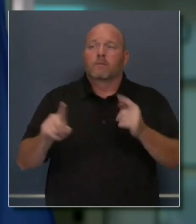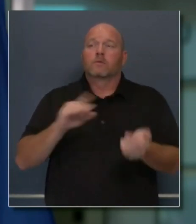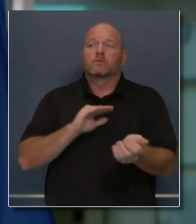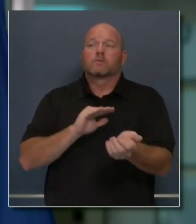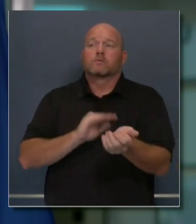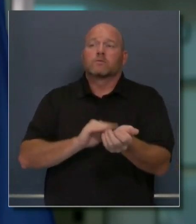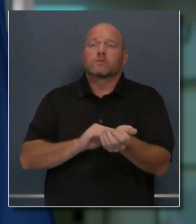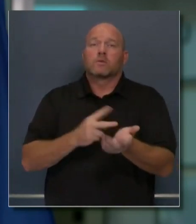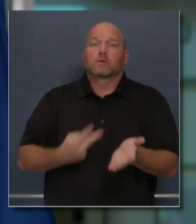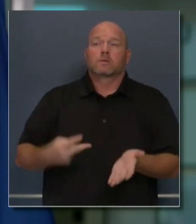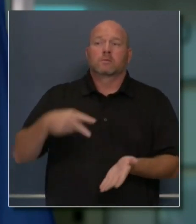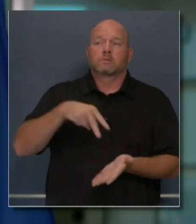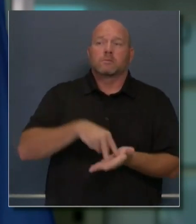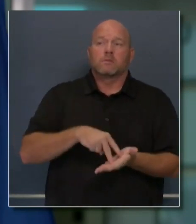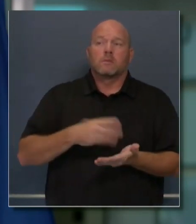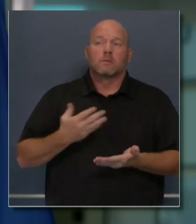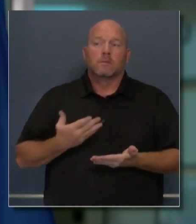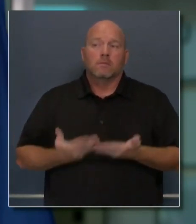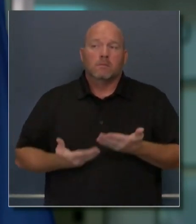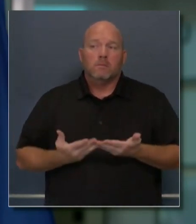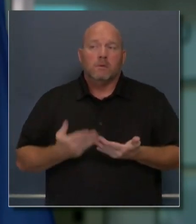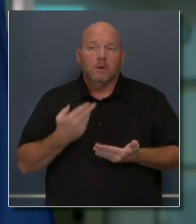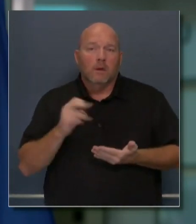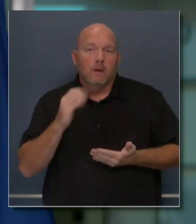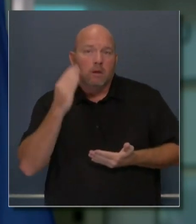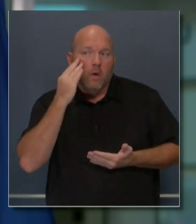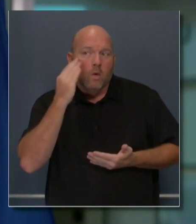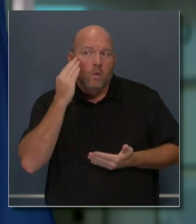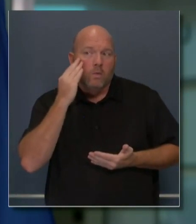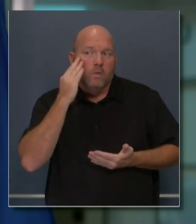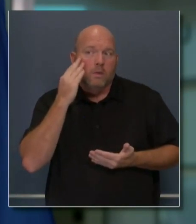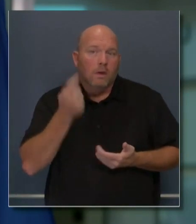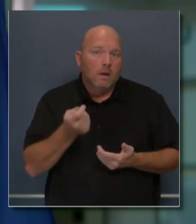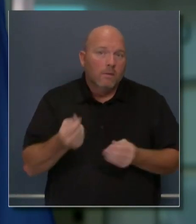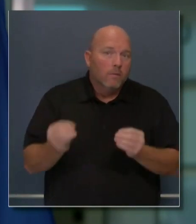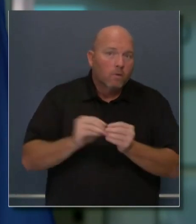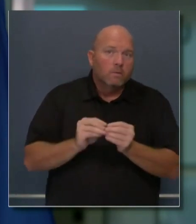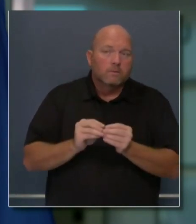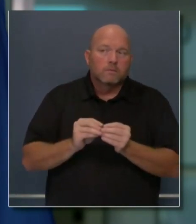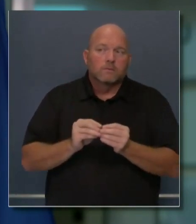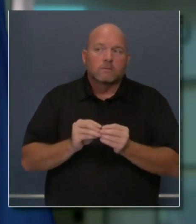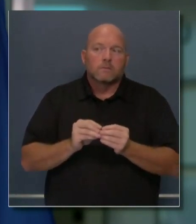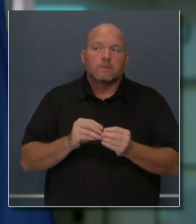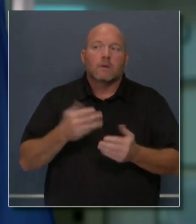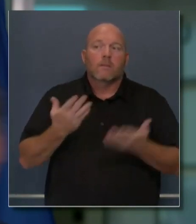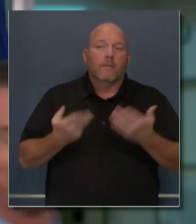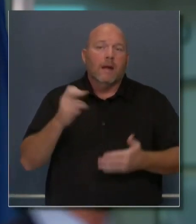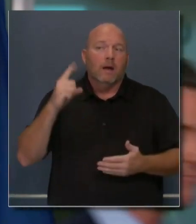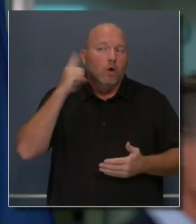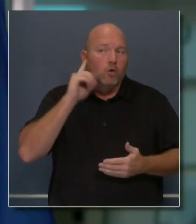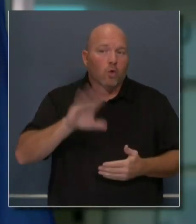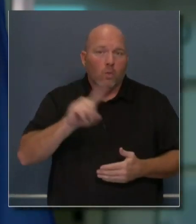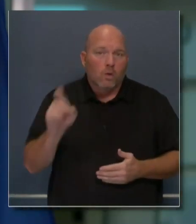so that may be encouraging, that he may know a little bit more. Perhaps he may have heard you a little better than I did. Dr. Galley?